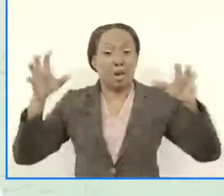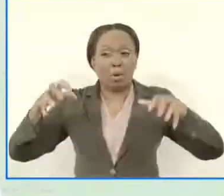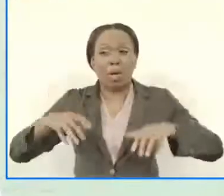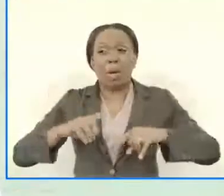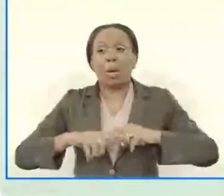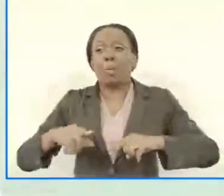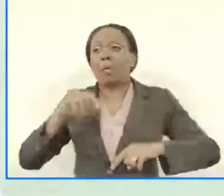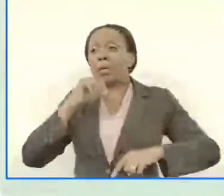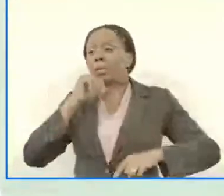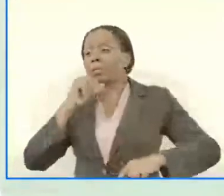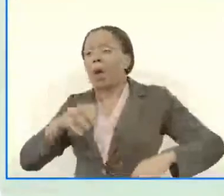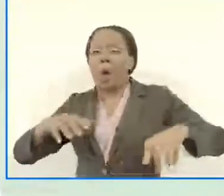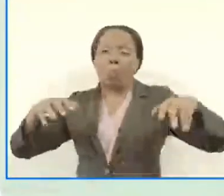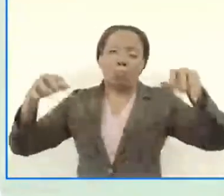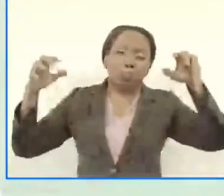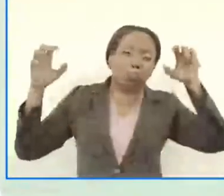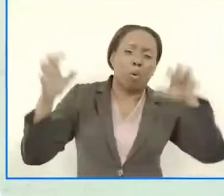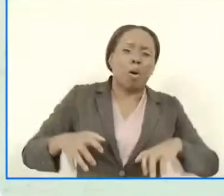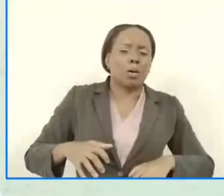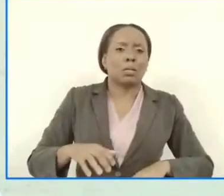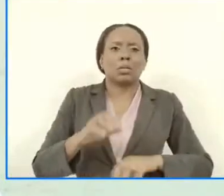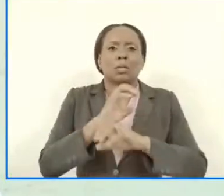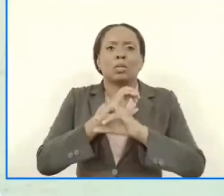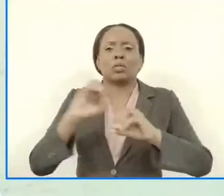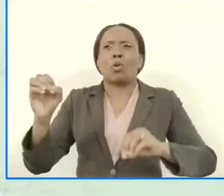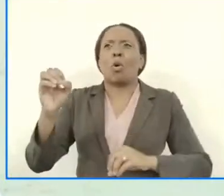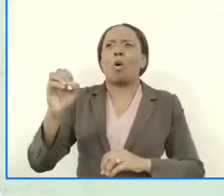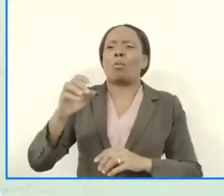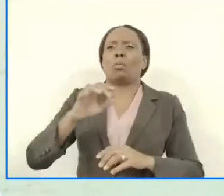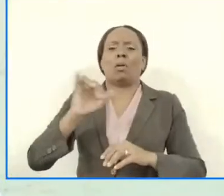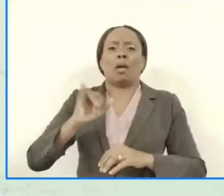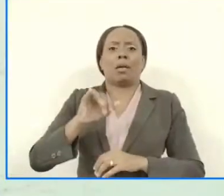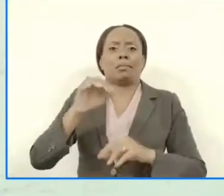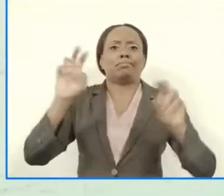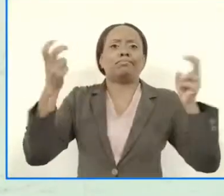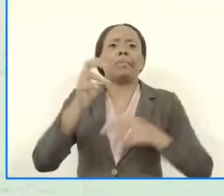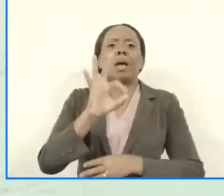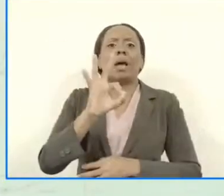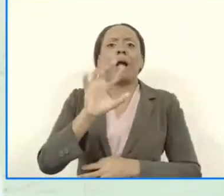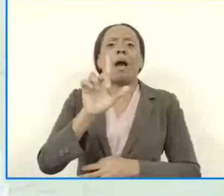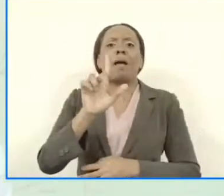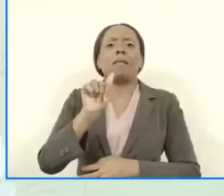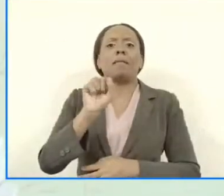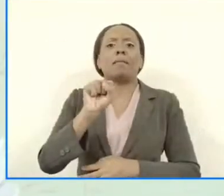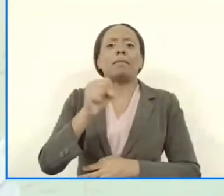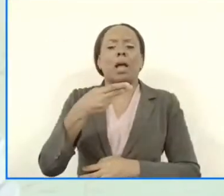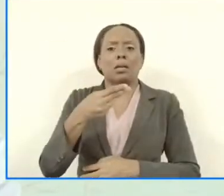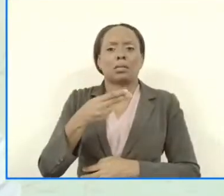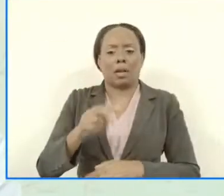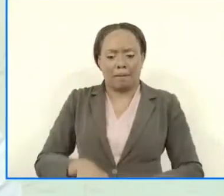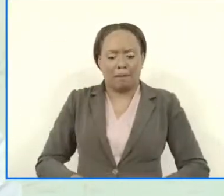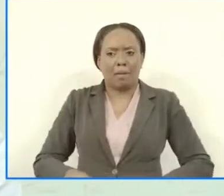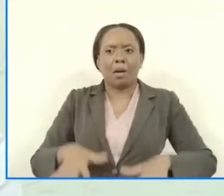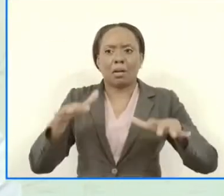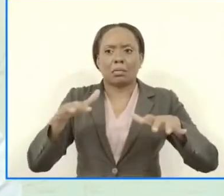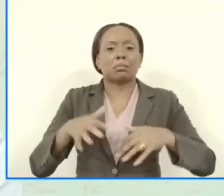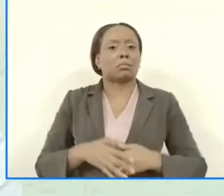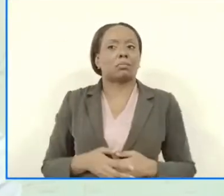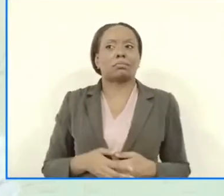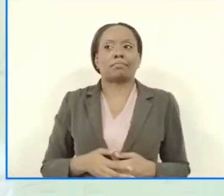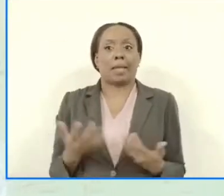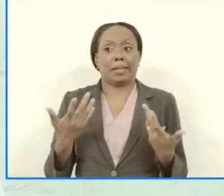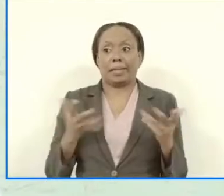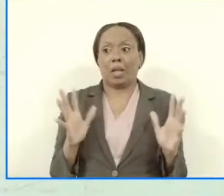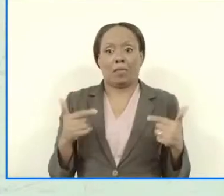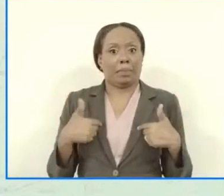therefore flash flooding was actually limited at the time, or during the time, sorry. That's basically it from me at